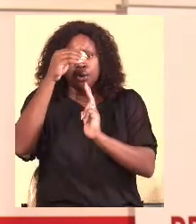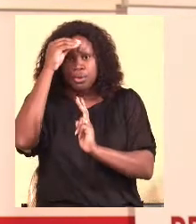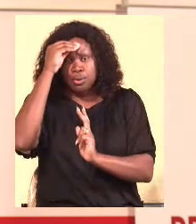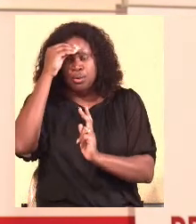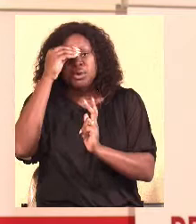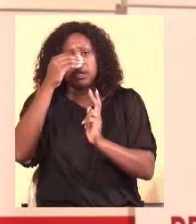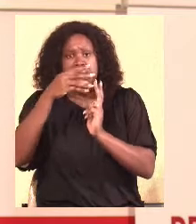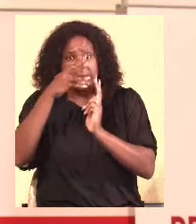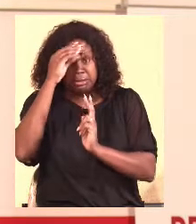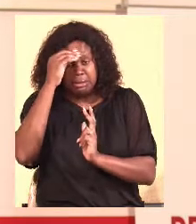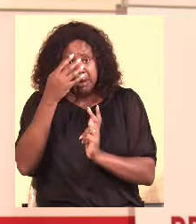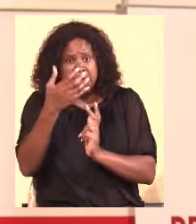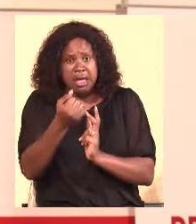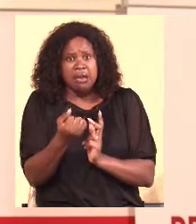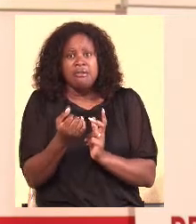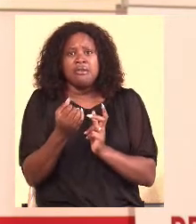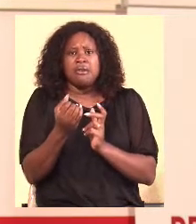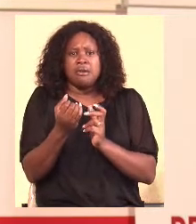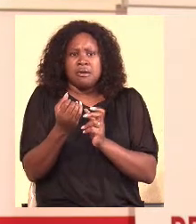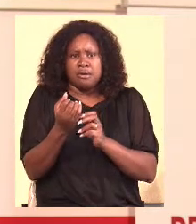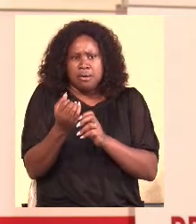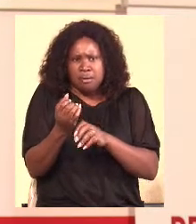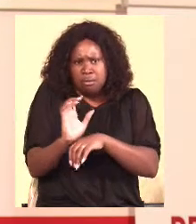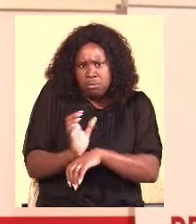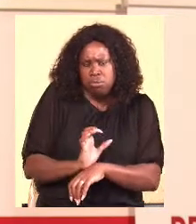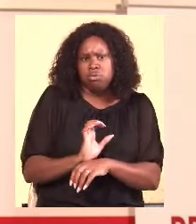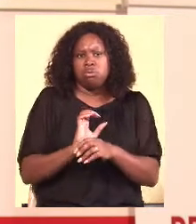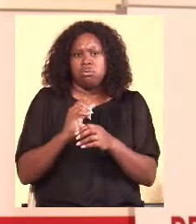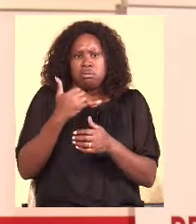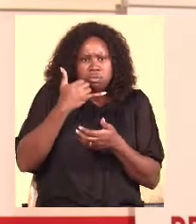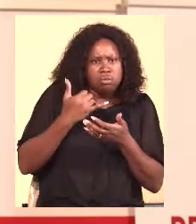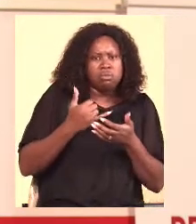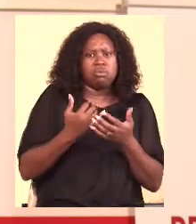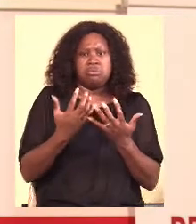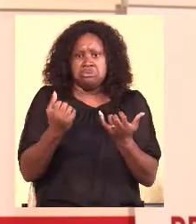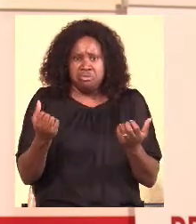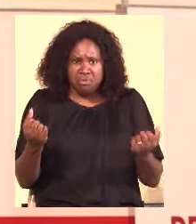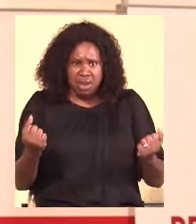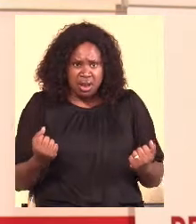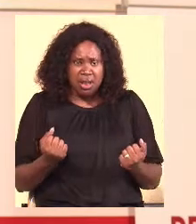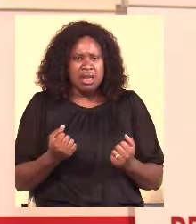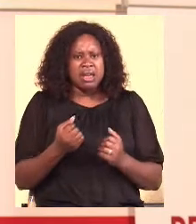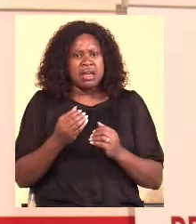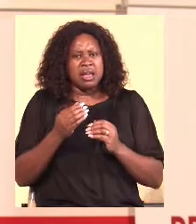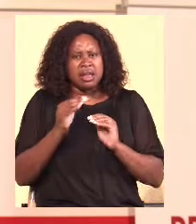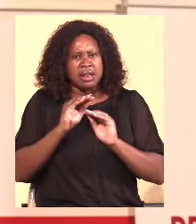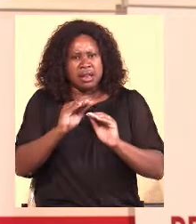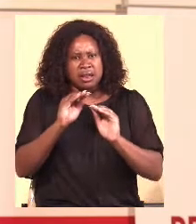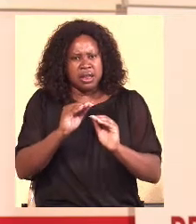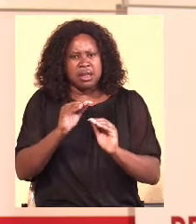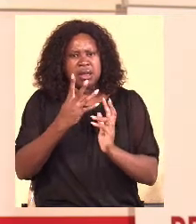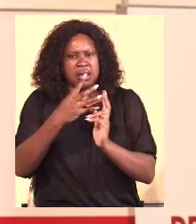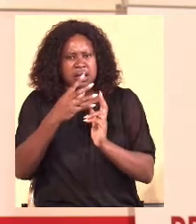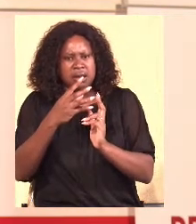the necessary electronic equipment available to them, teaching and learning should